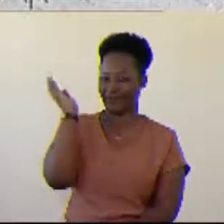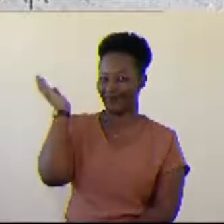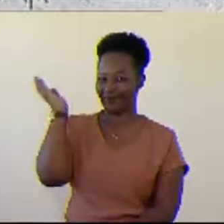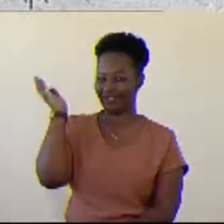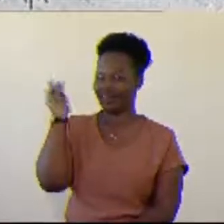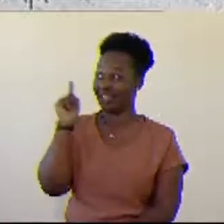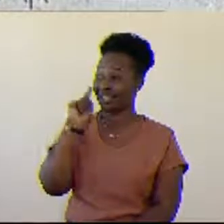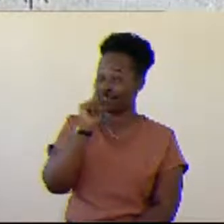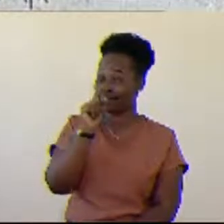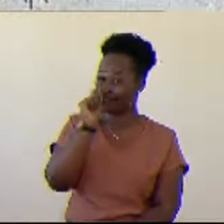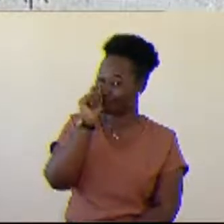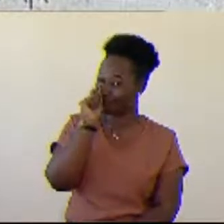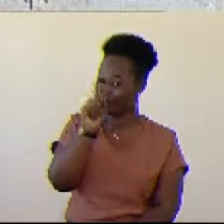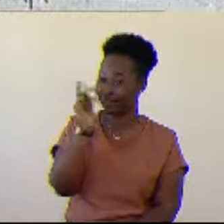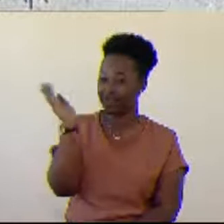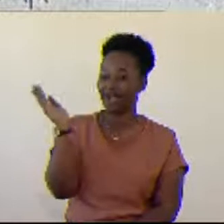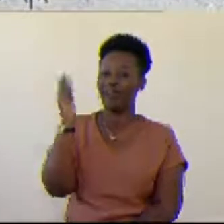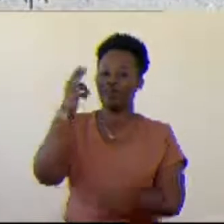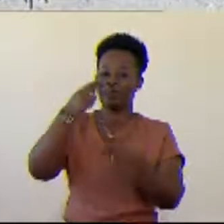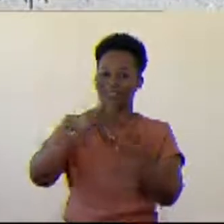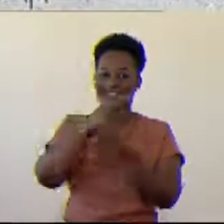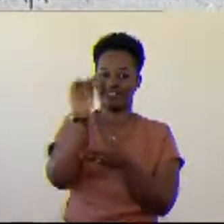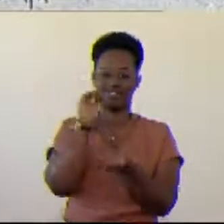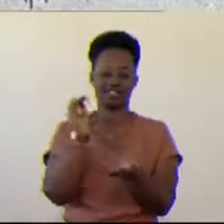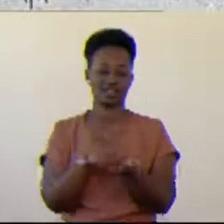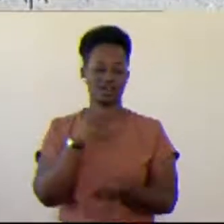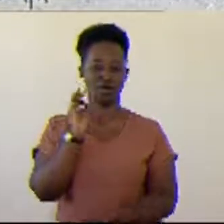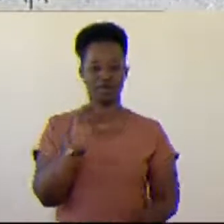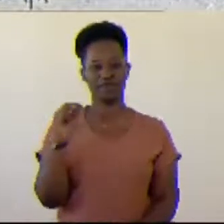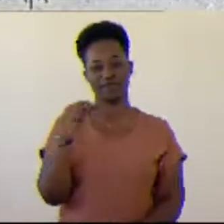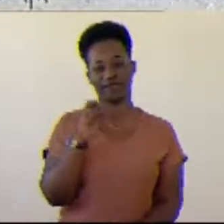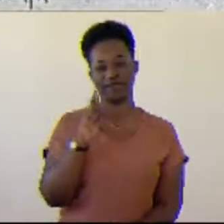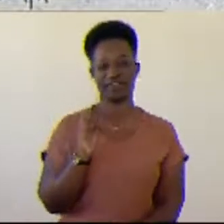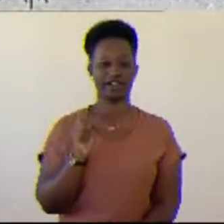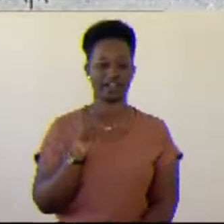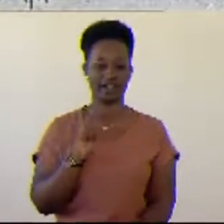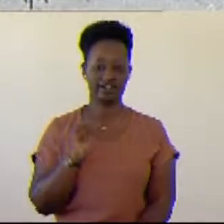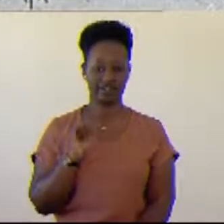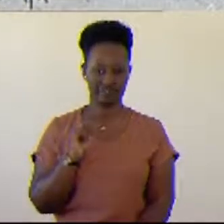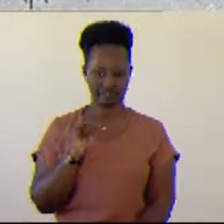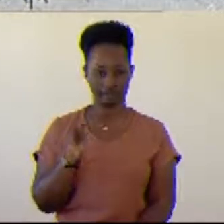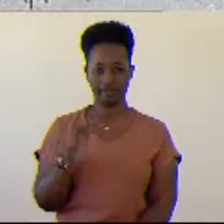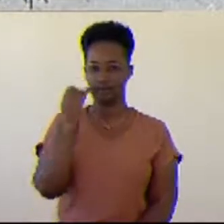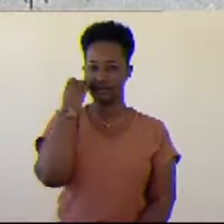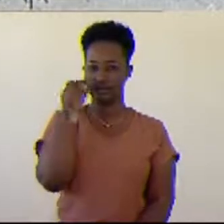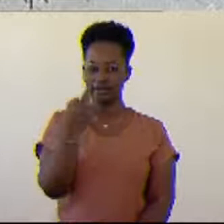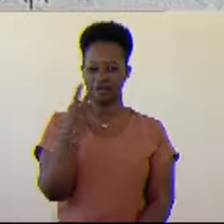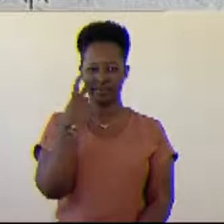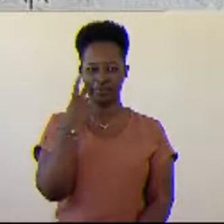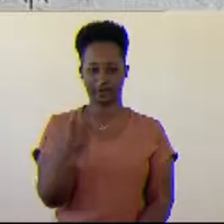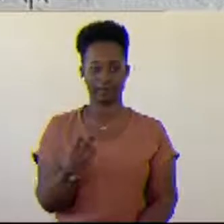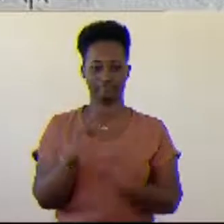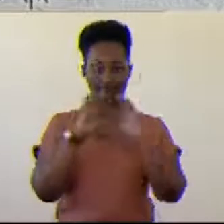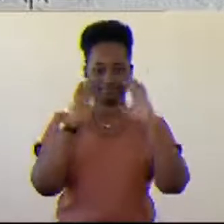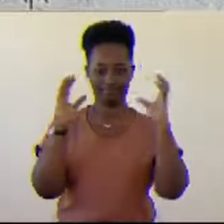they meet is going to be center of gravity. Again, if you look at an object